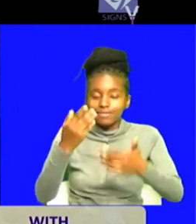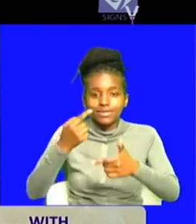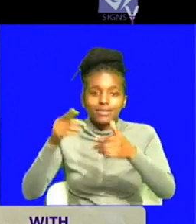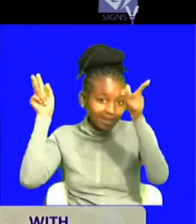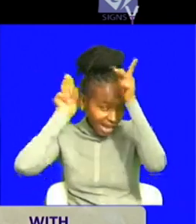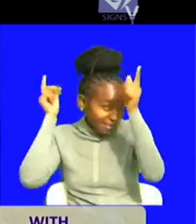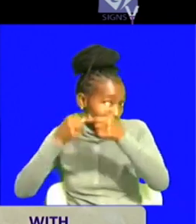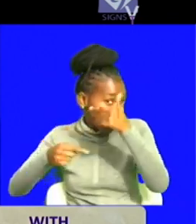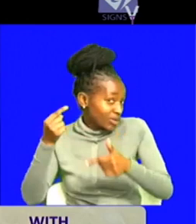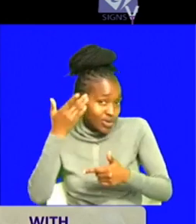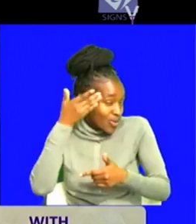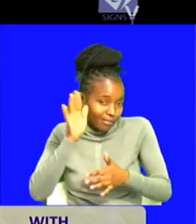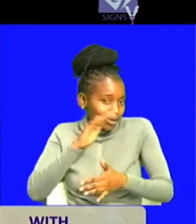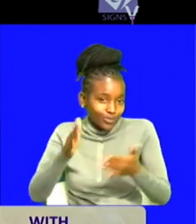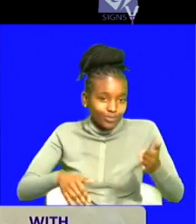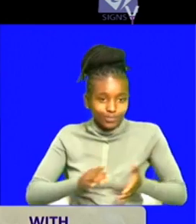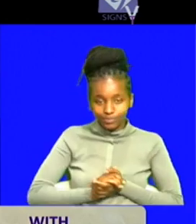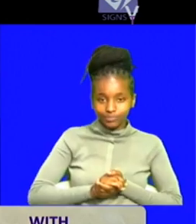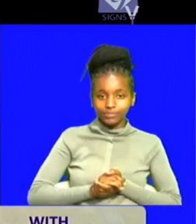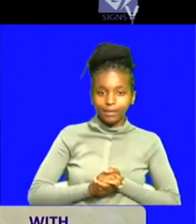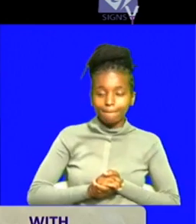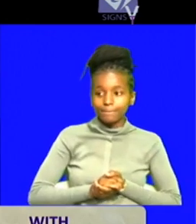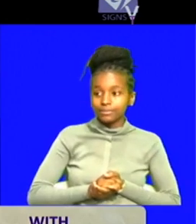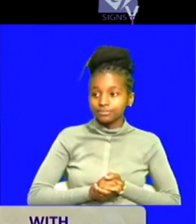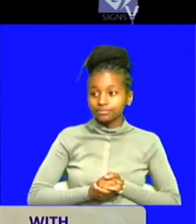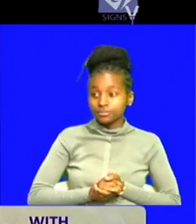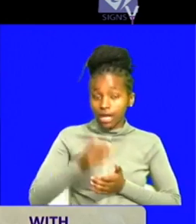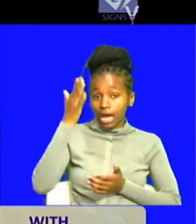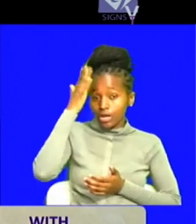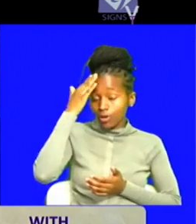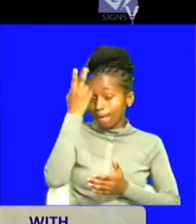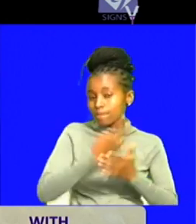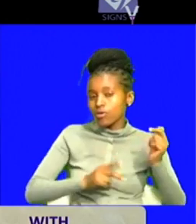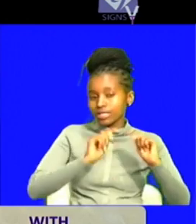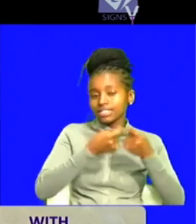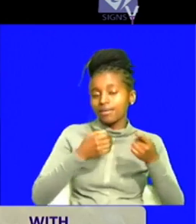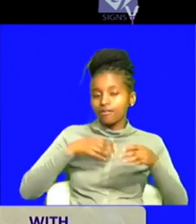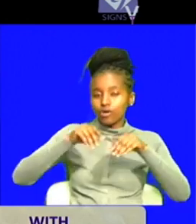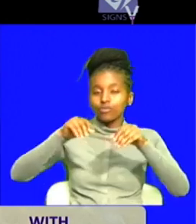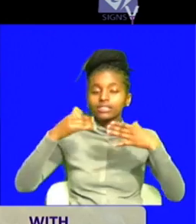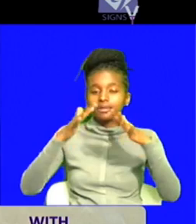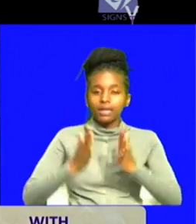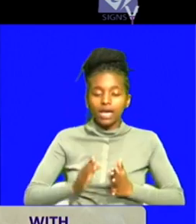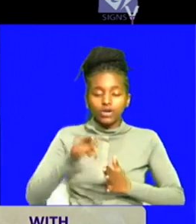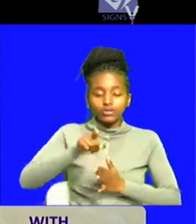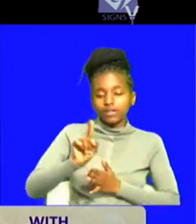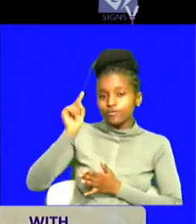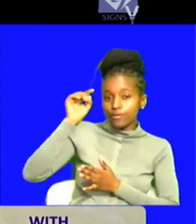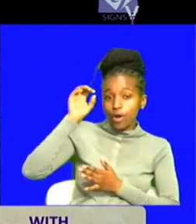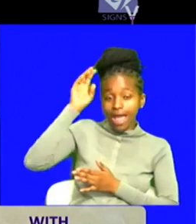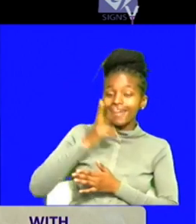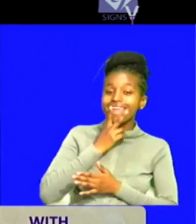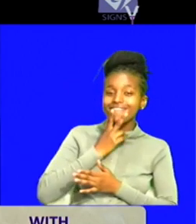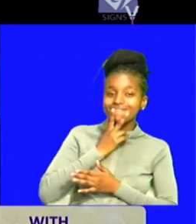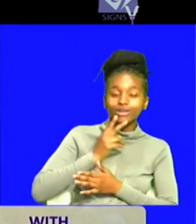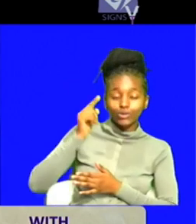Apo saa. Of course, both camps have quality players. Elvis, who do you think